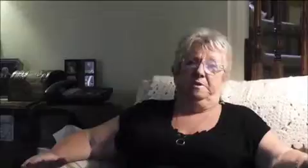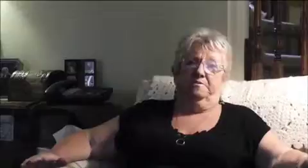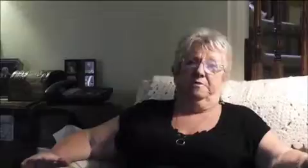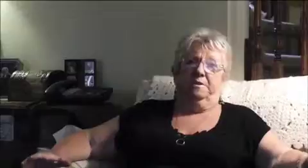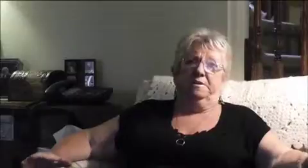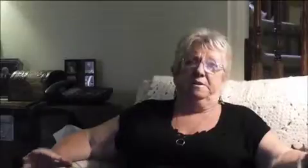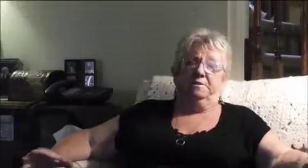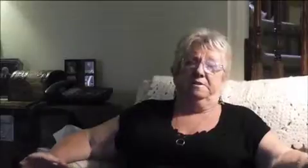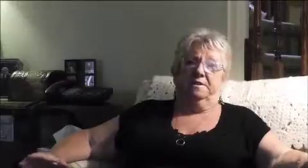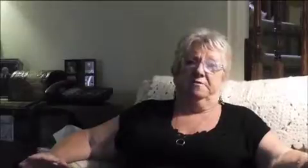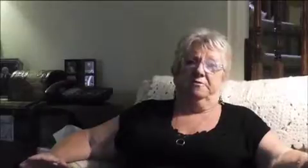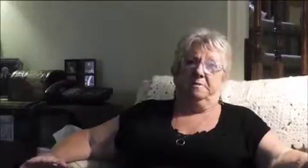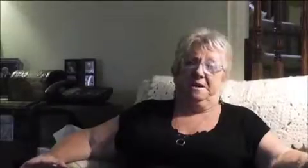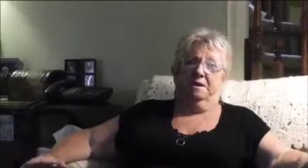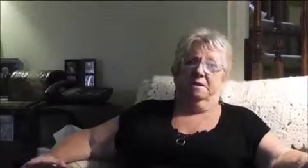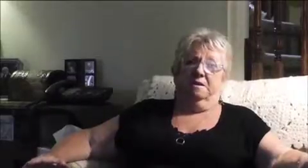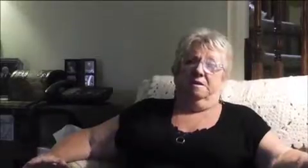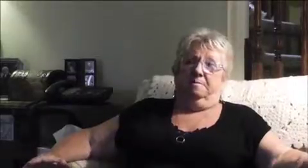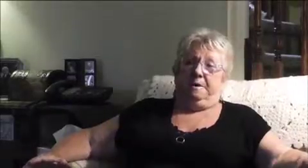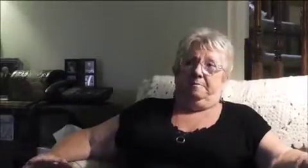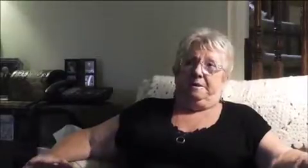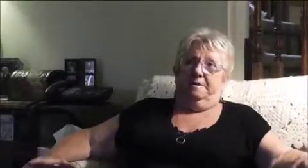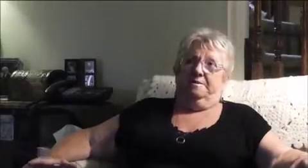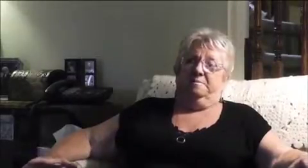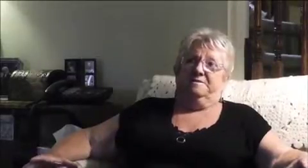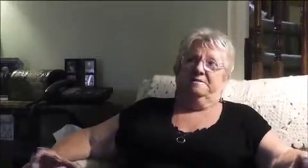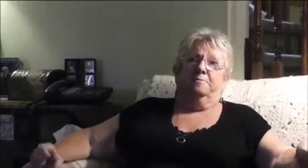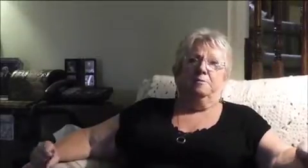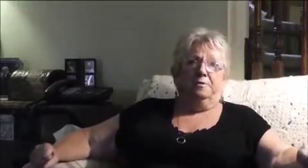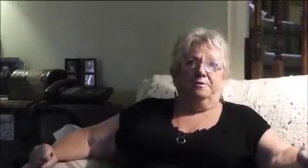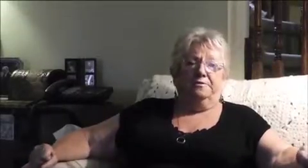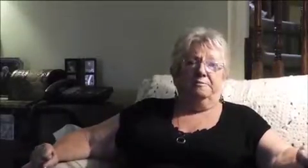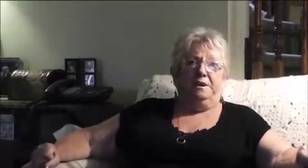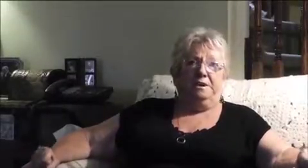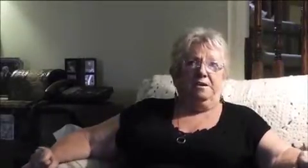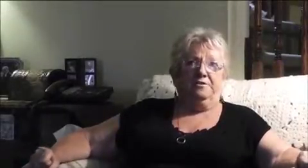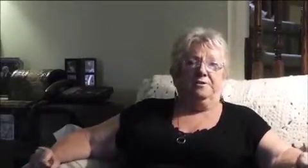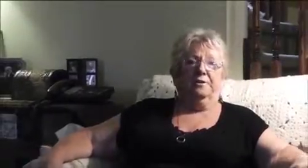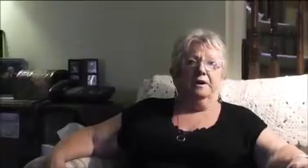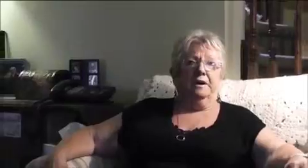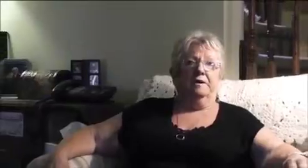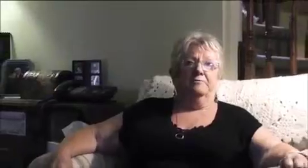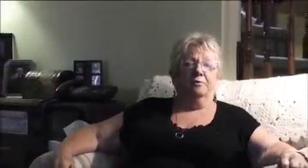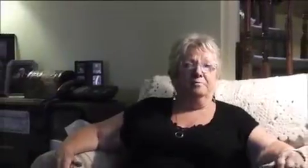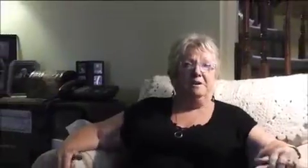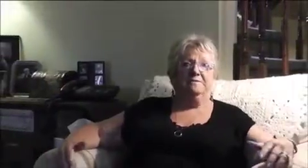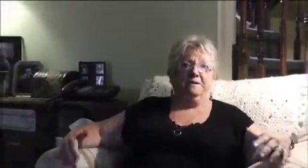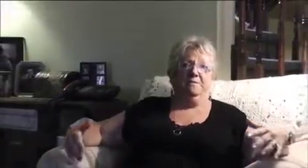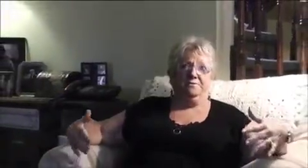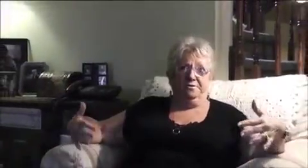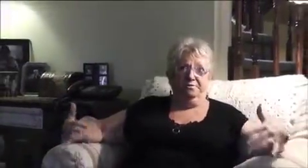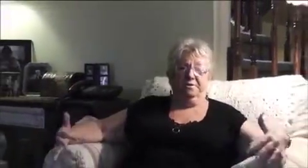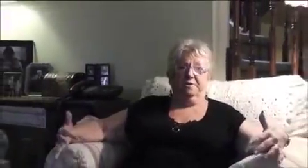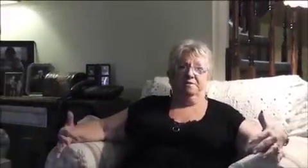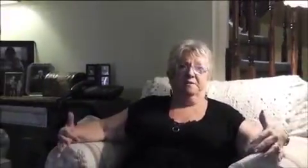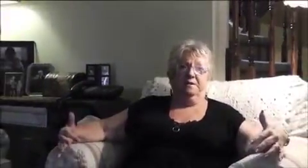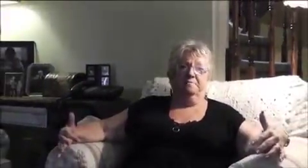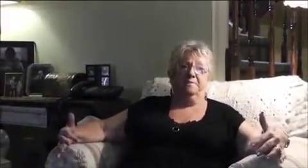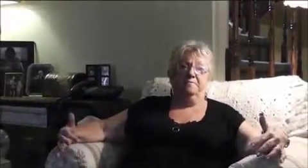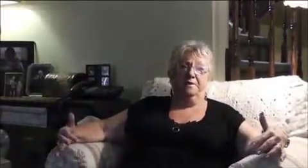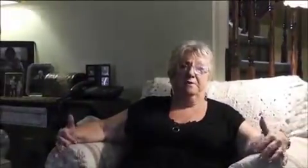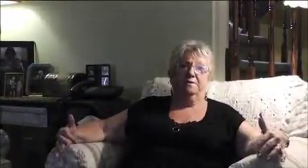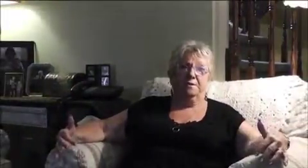have been very debilitating for me. But because I'm a stubborn person by nature, I have forced myself to do things